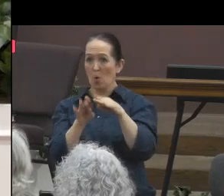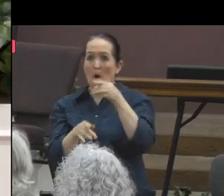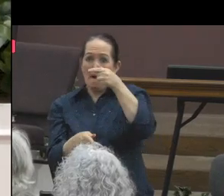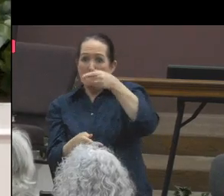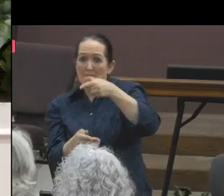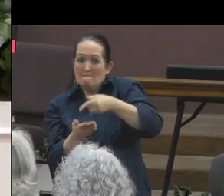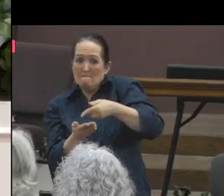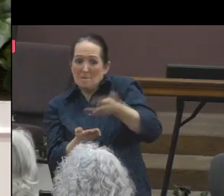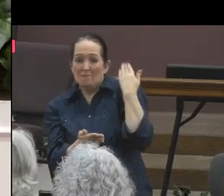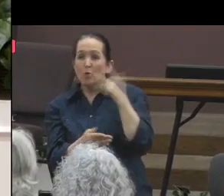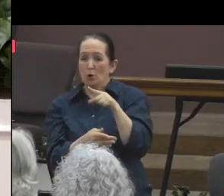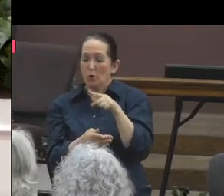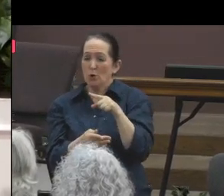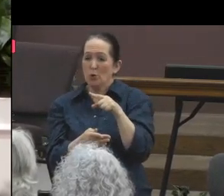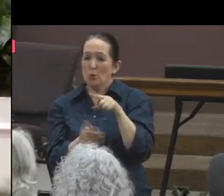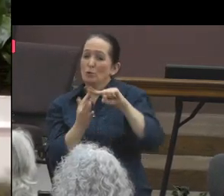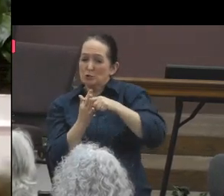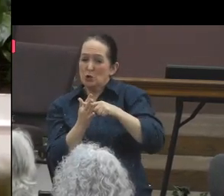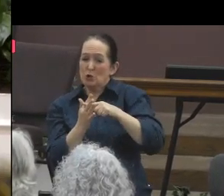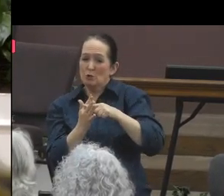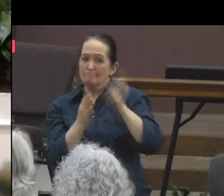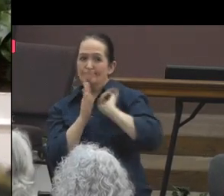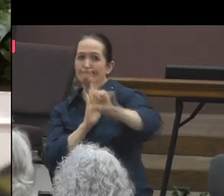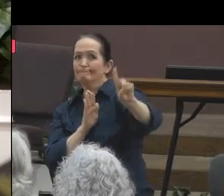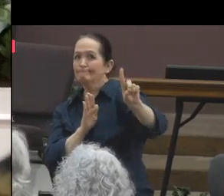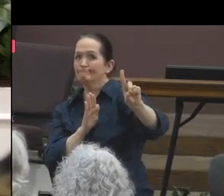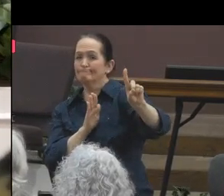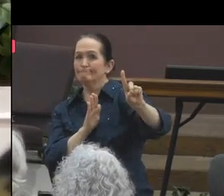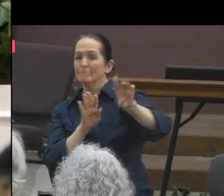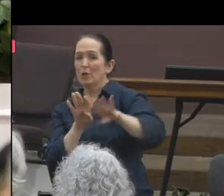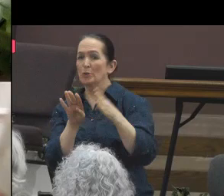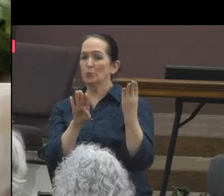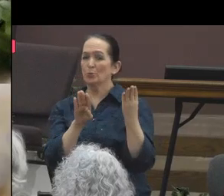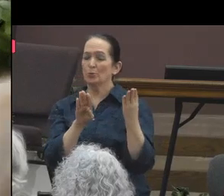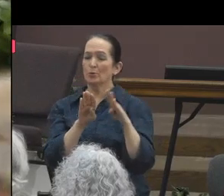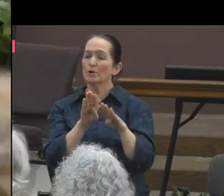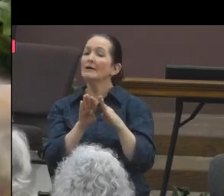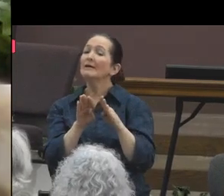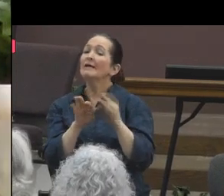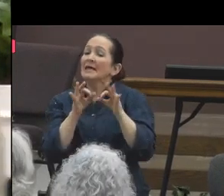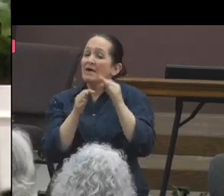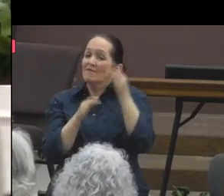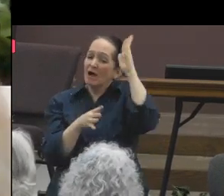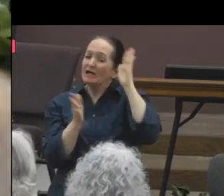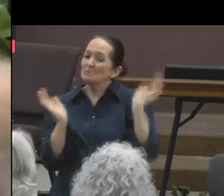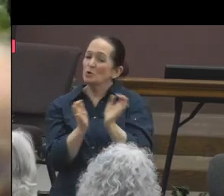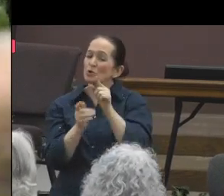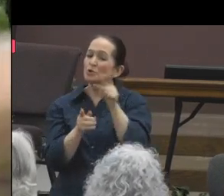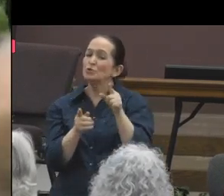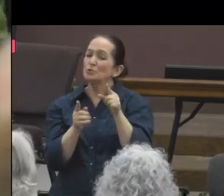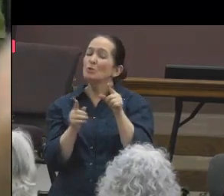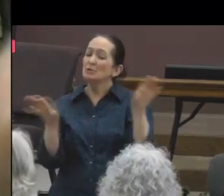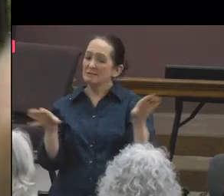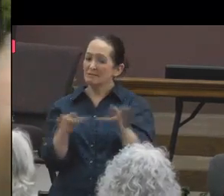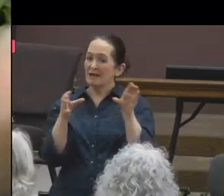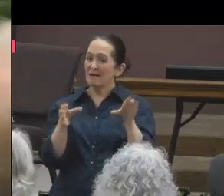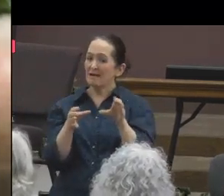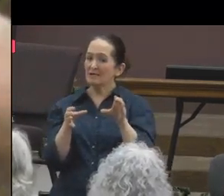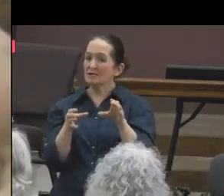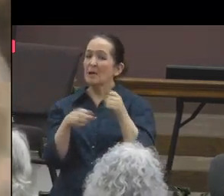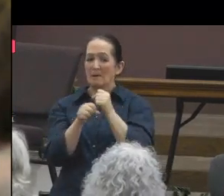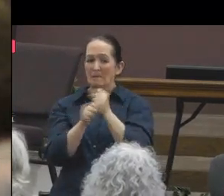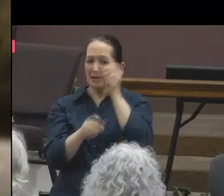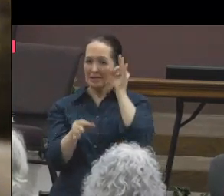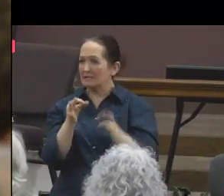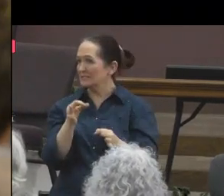Before you turn to walk out that door, if God has been encouraging you to take an action, to make